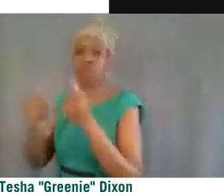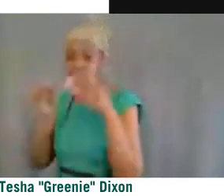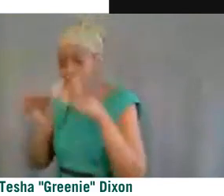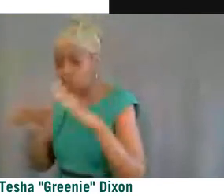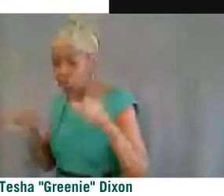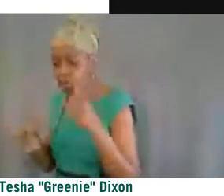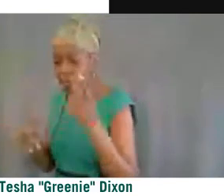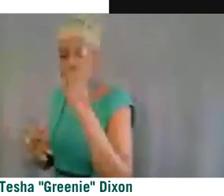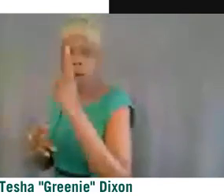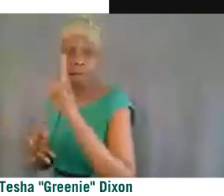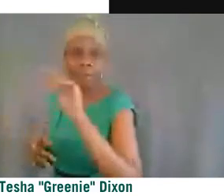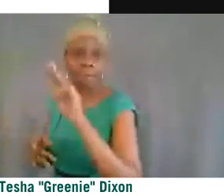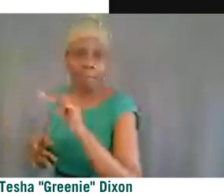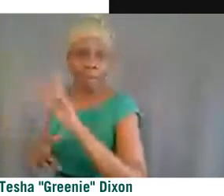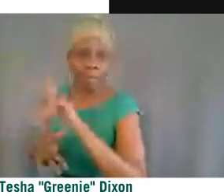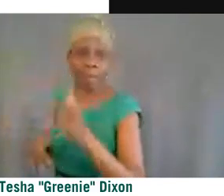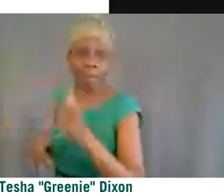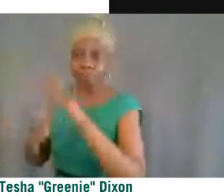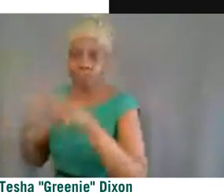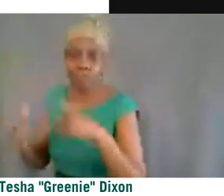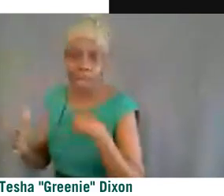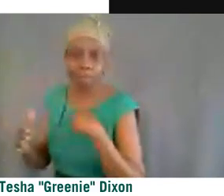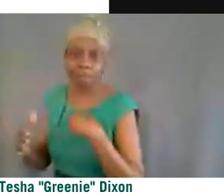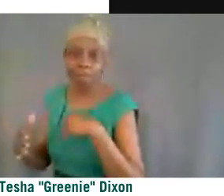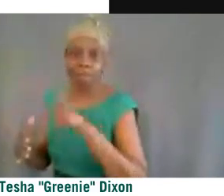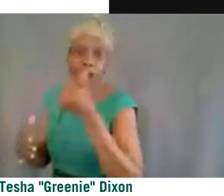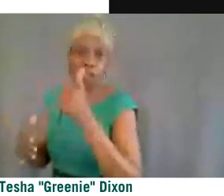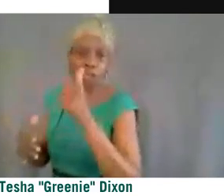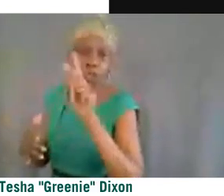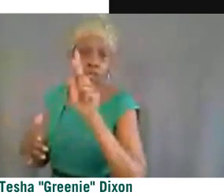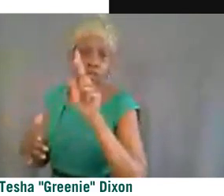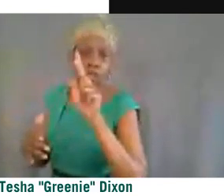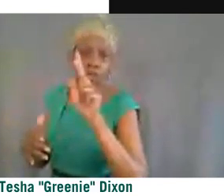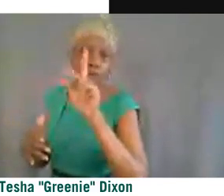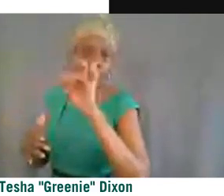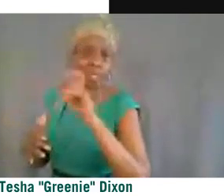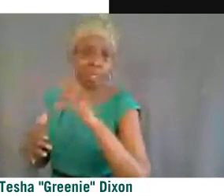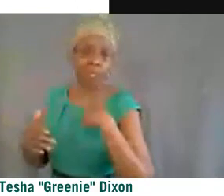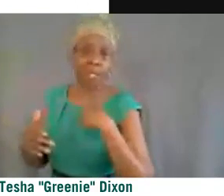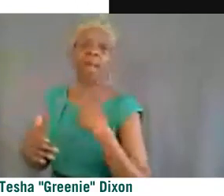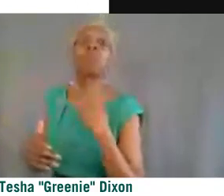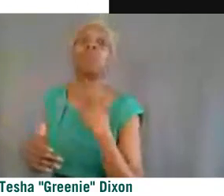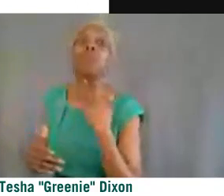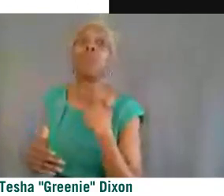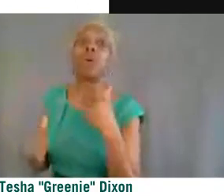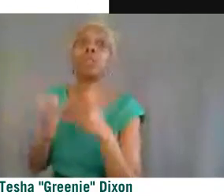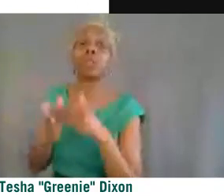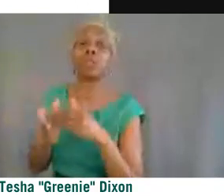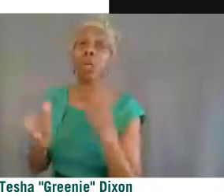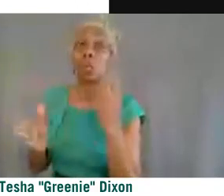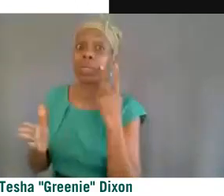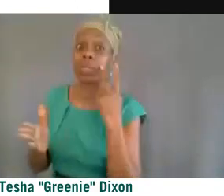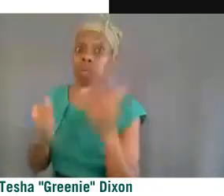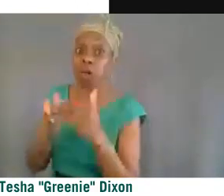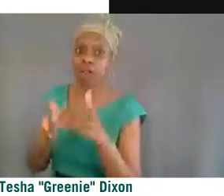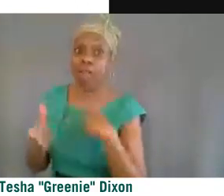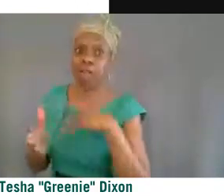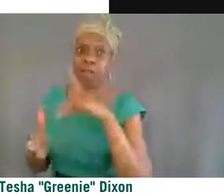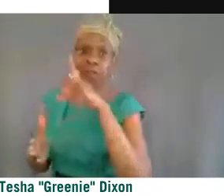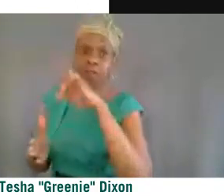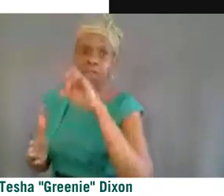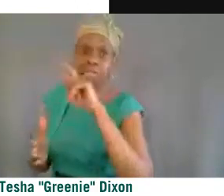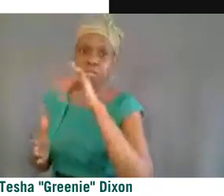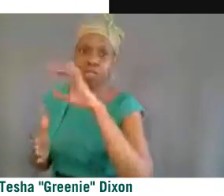then they end up with dystonia of the other three limbs, and often their voice too. We see that a lot. And